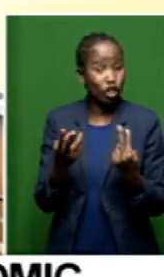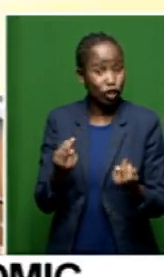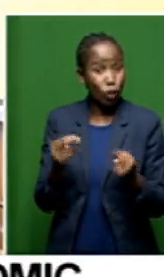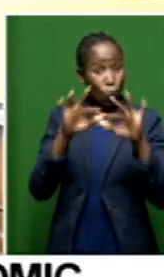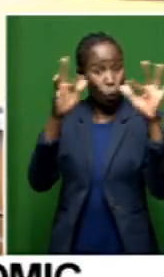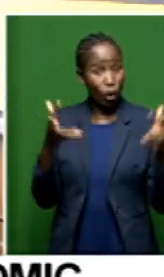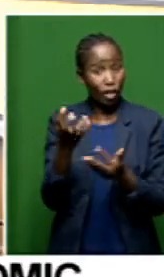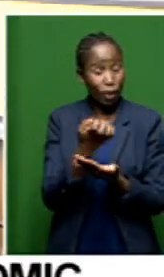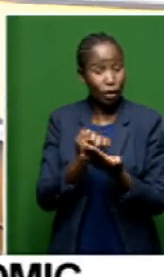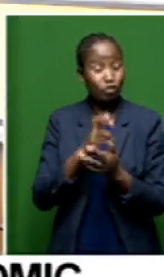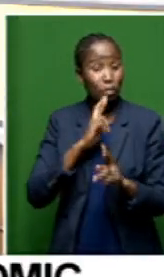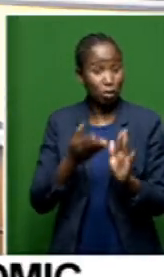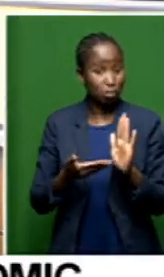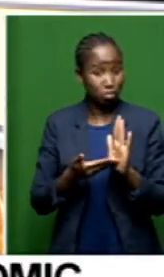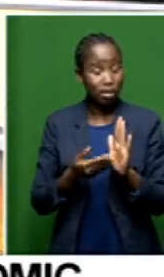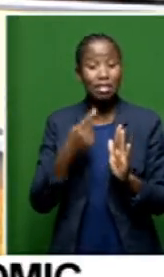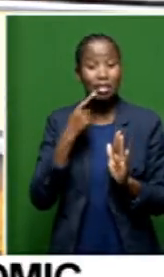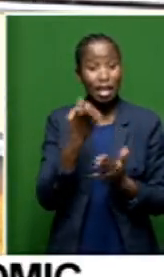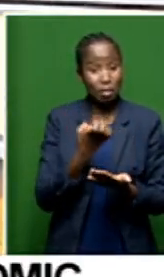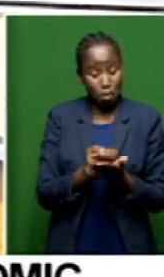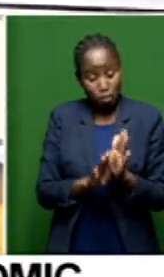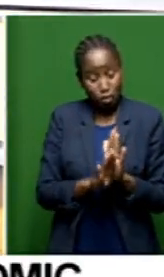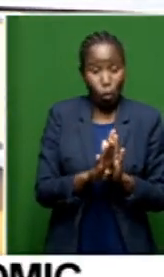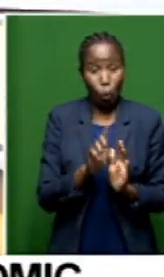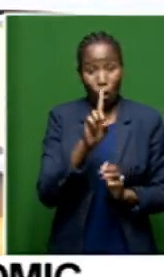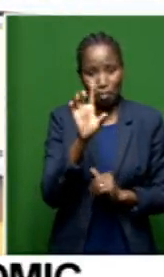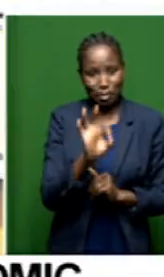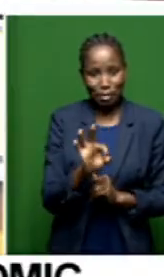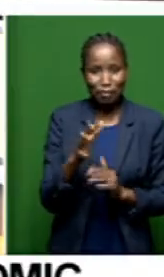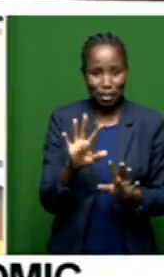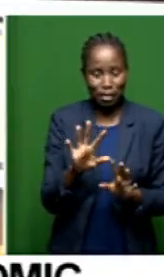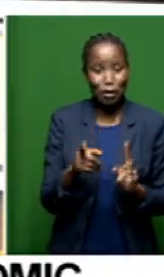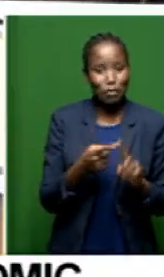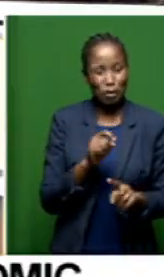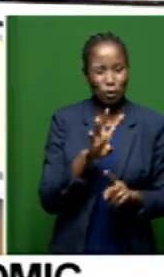economic growth basically of 1% from the original forecast of 4 to 5.